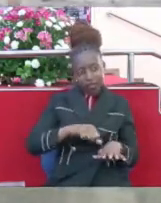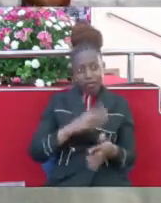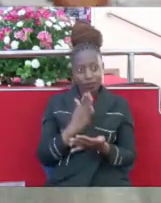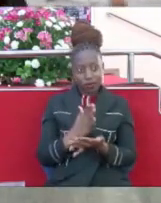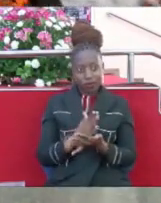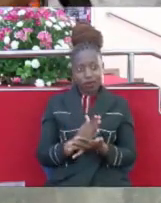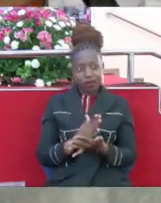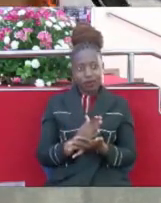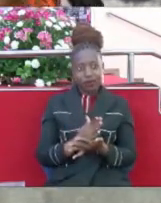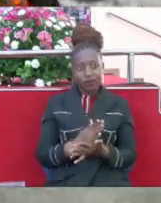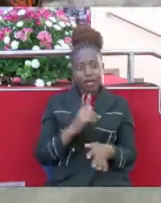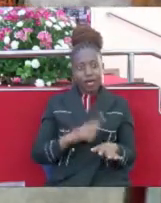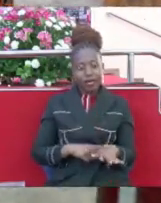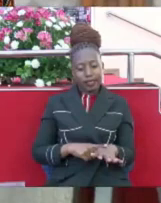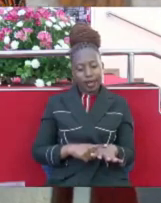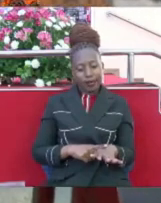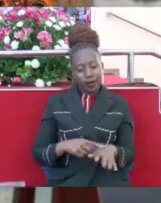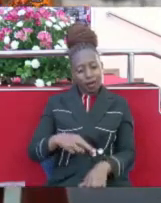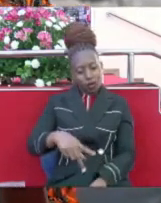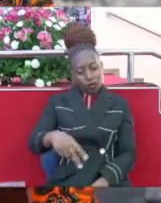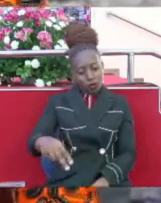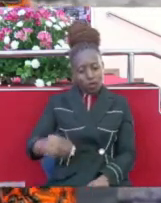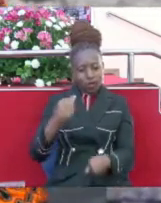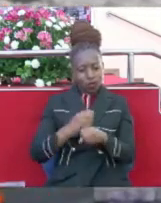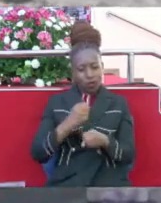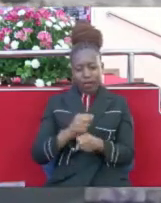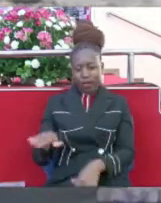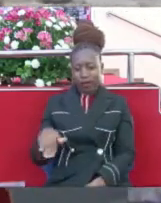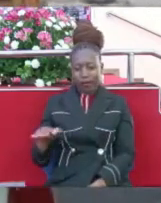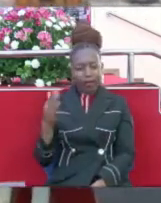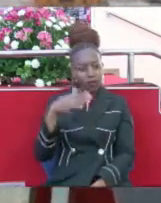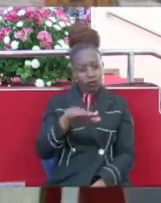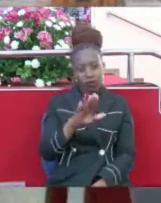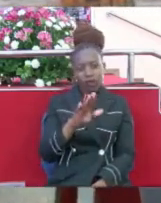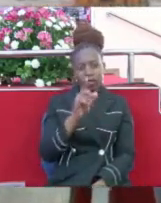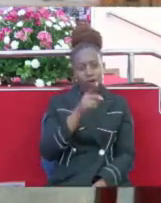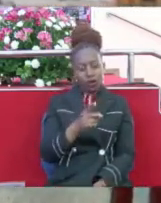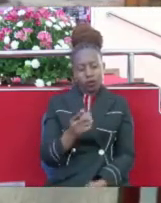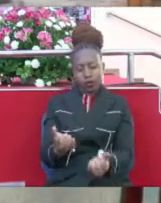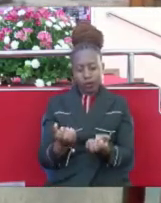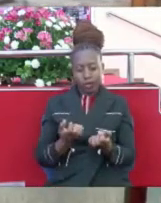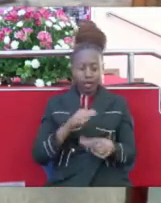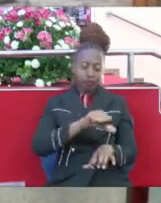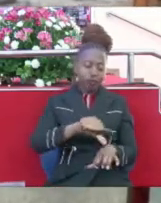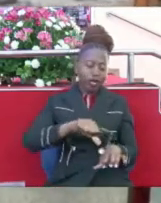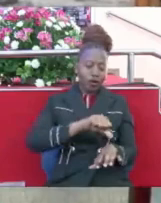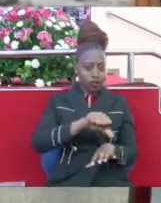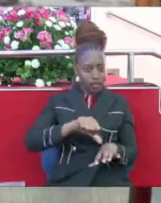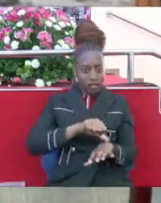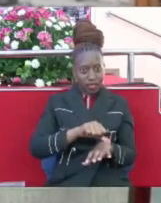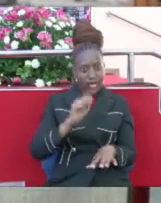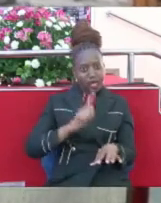As you're getting into your workplace, you require an anointing. When you get into your